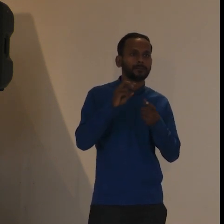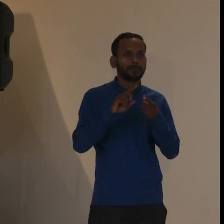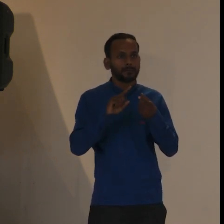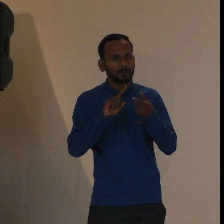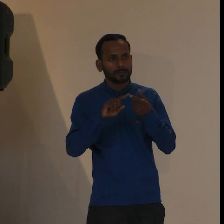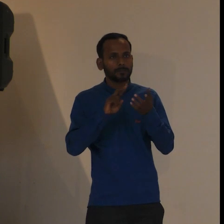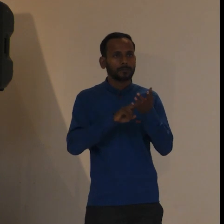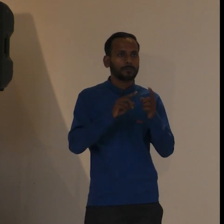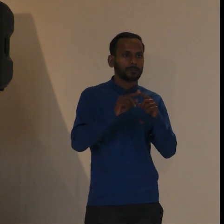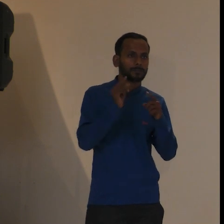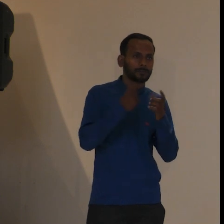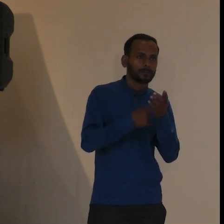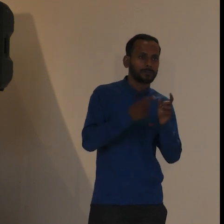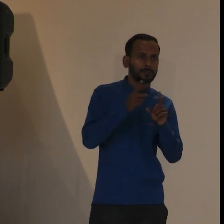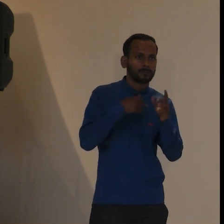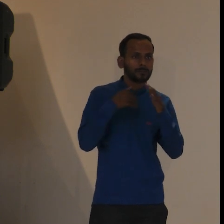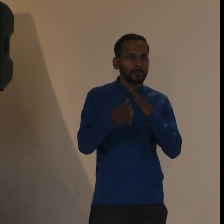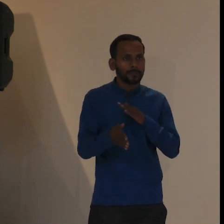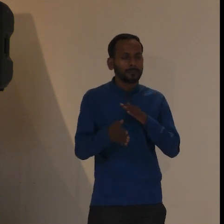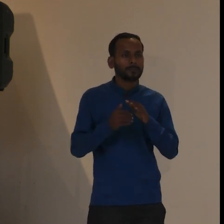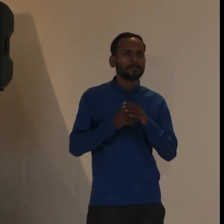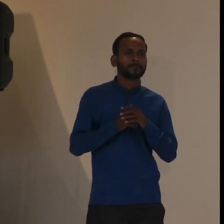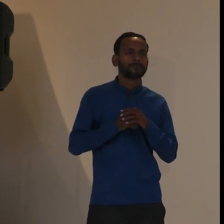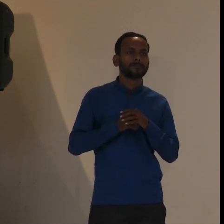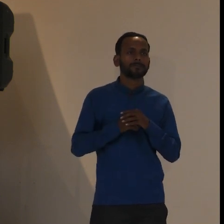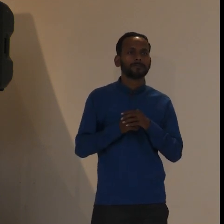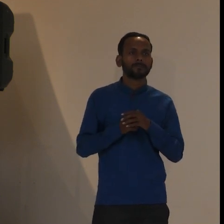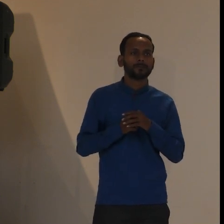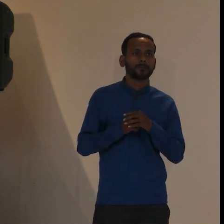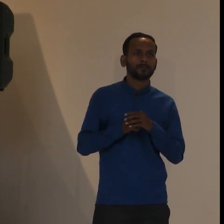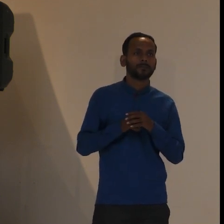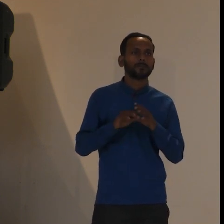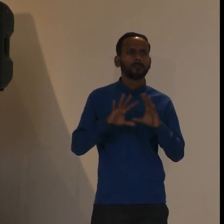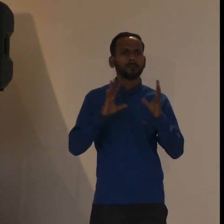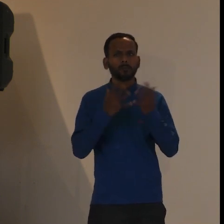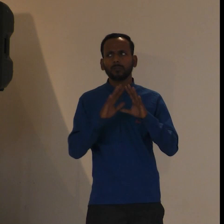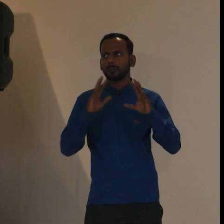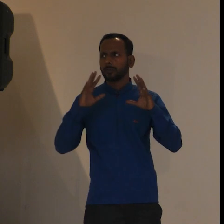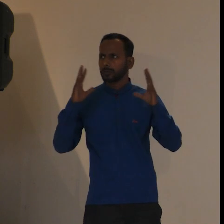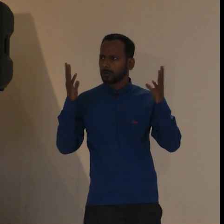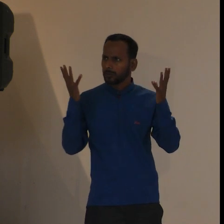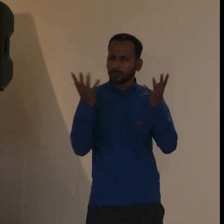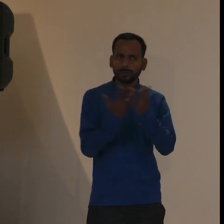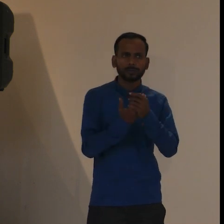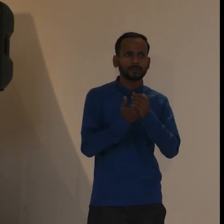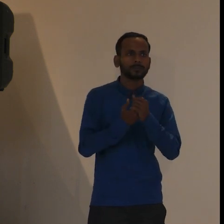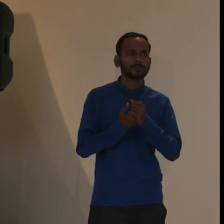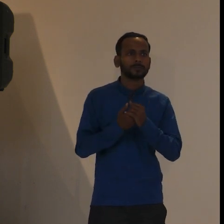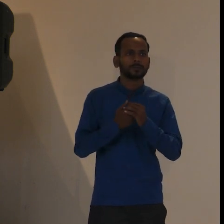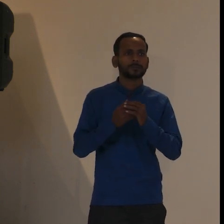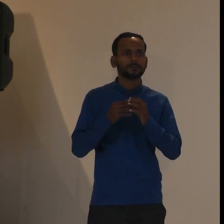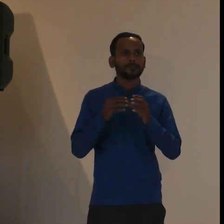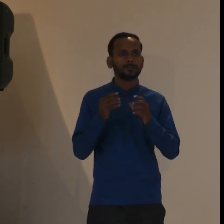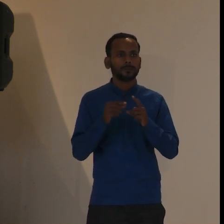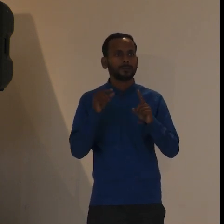you explain about this art form, Christianity? Thank you so much for this question. Particularly, you mentioning that you've been through the exposition